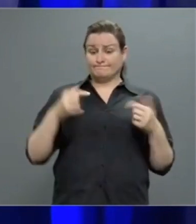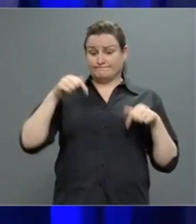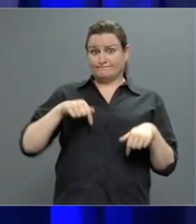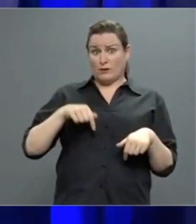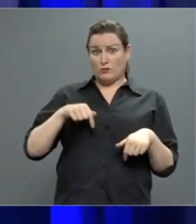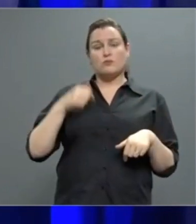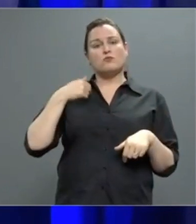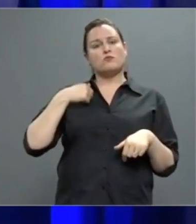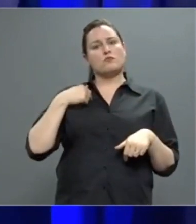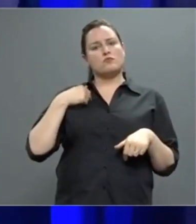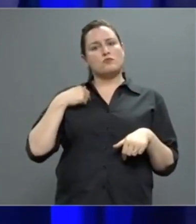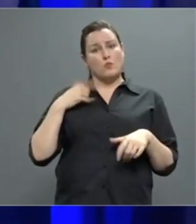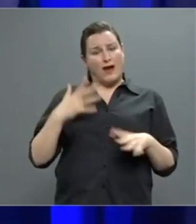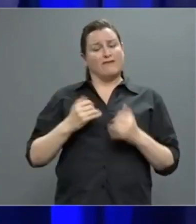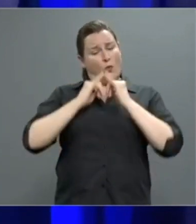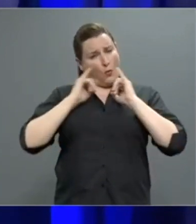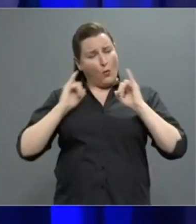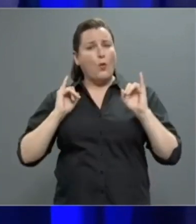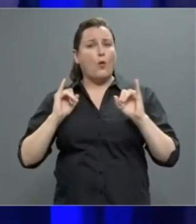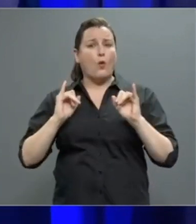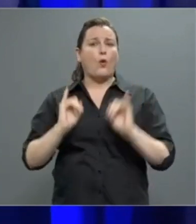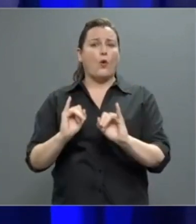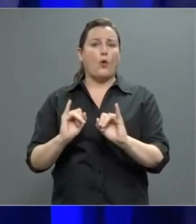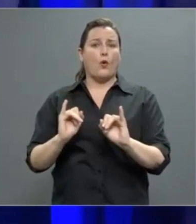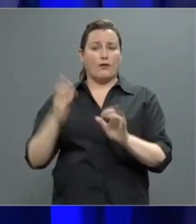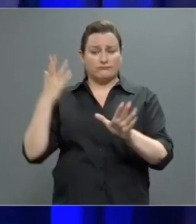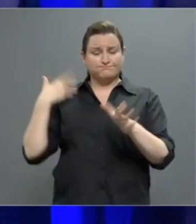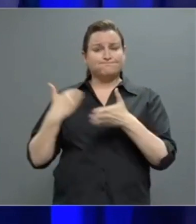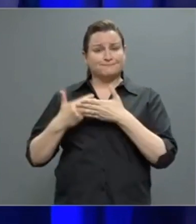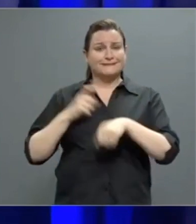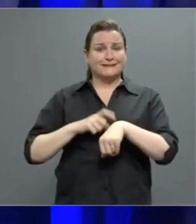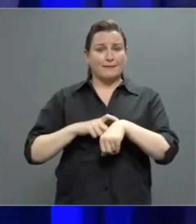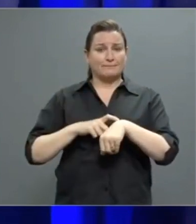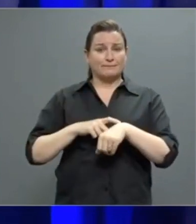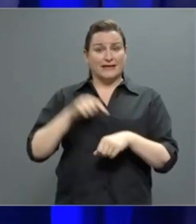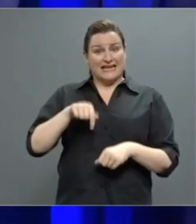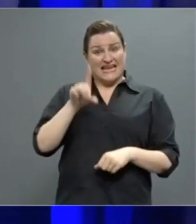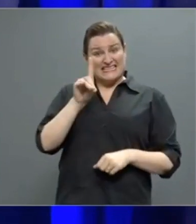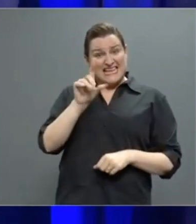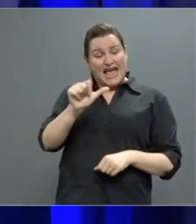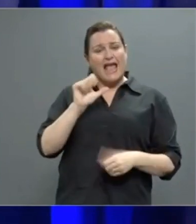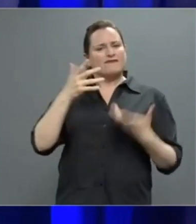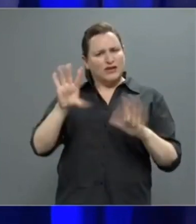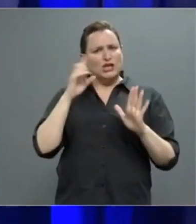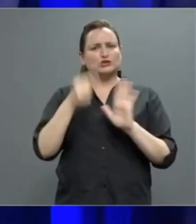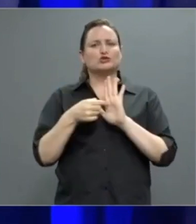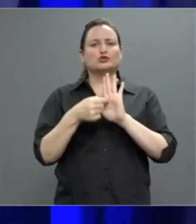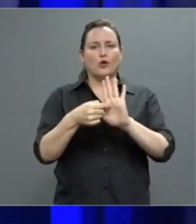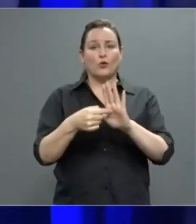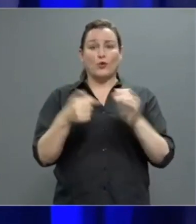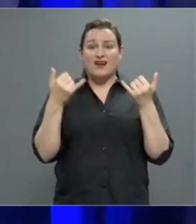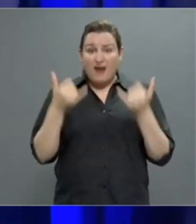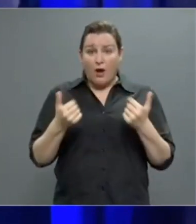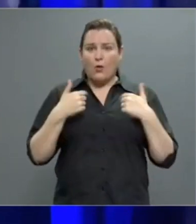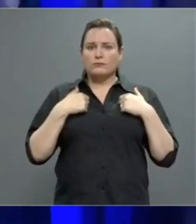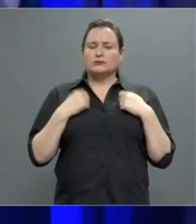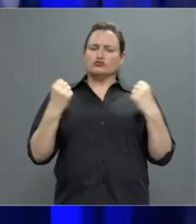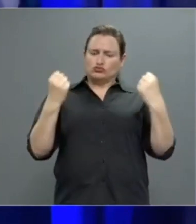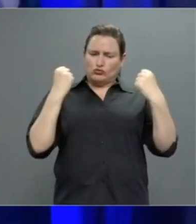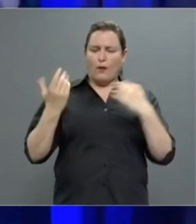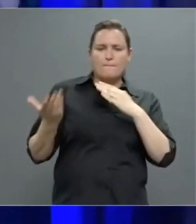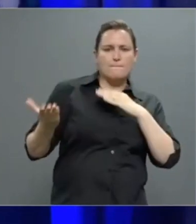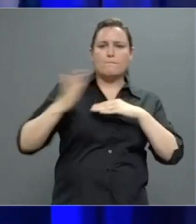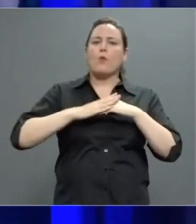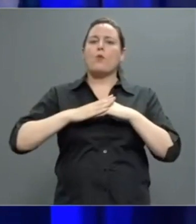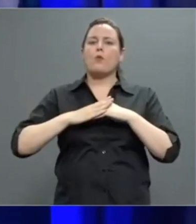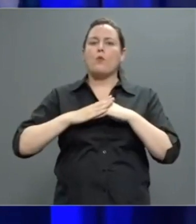a generation, the DA has revealed that our character is stronger than ever before. That's right.